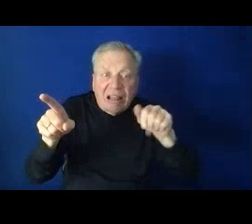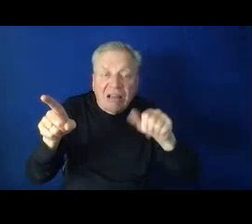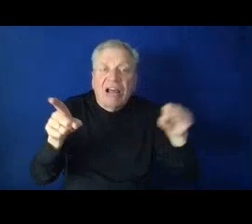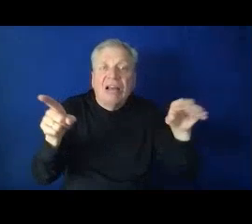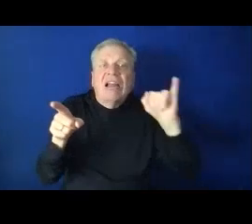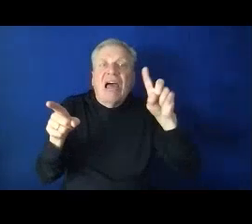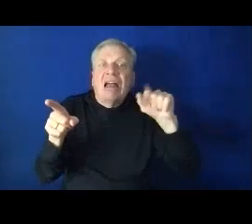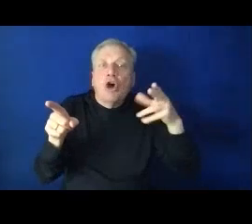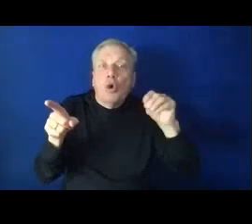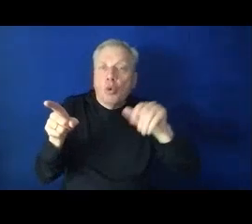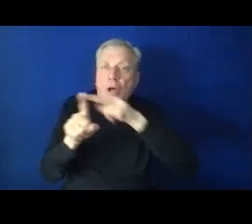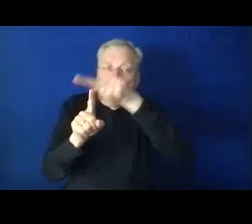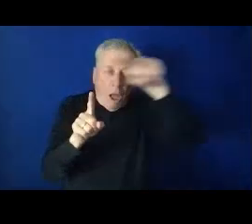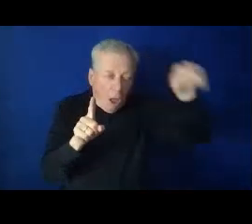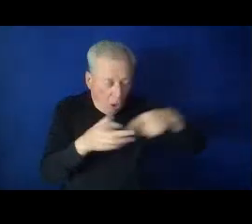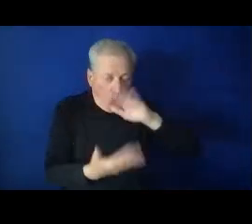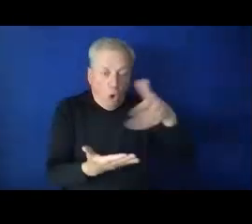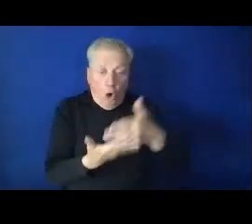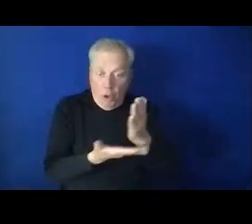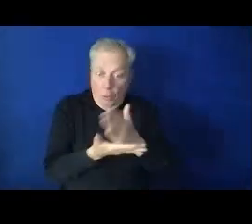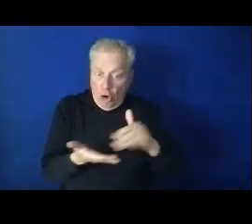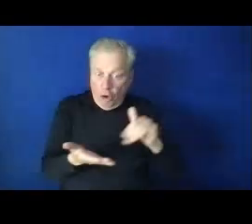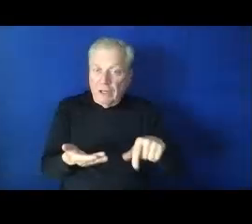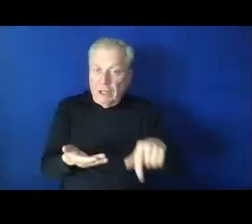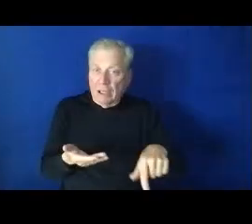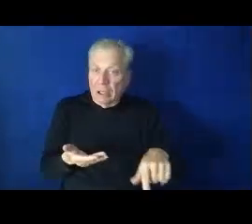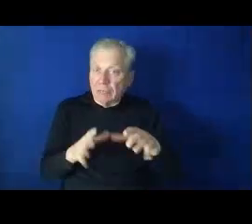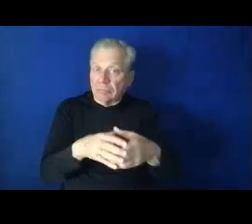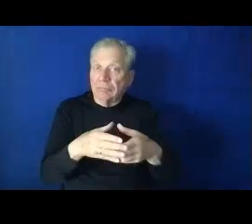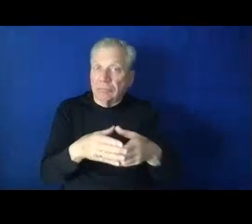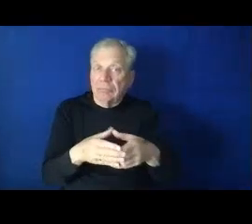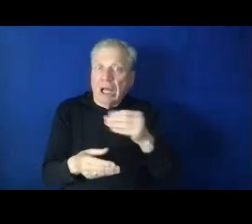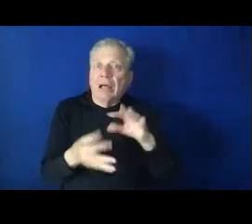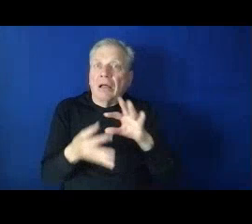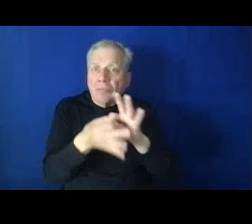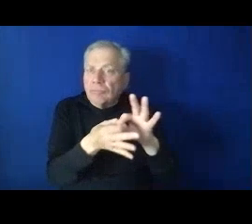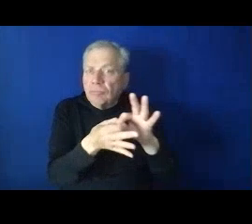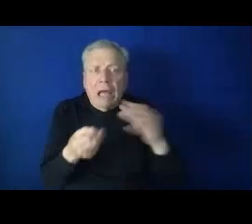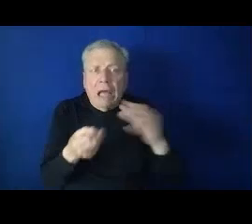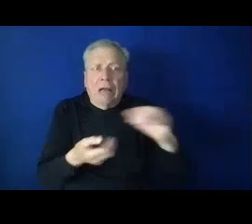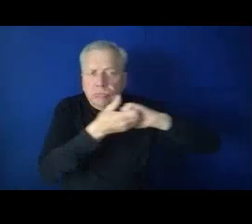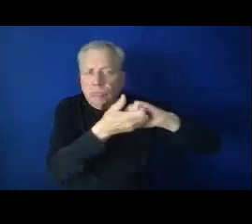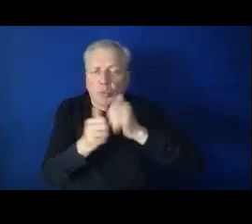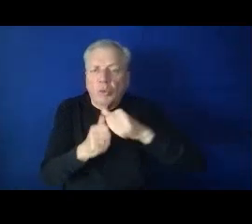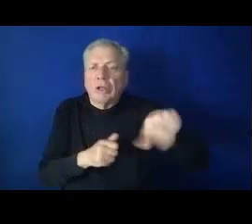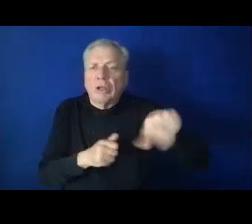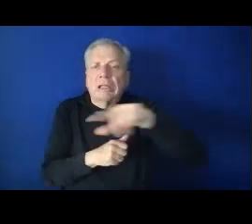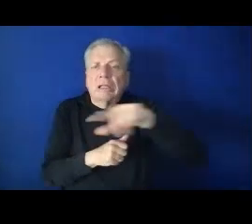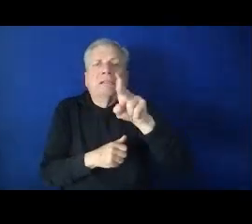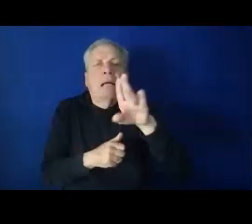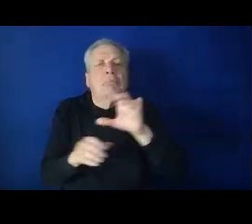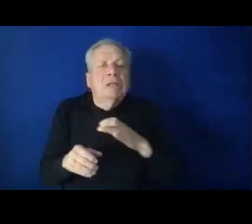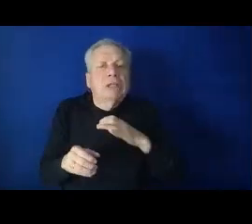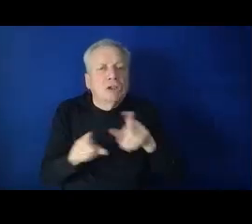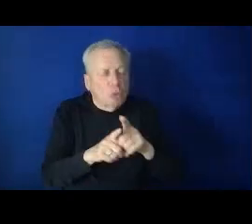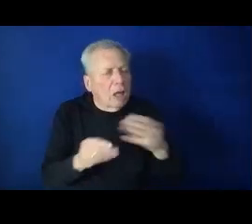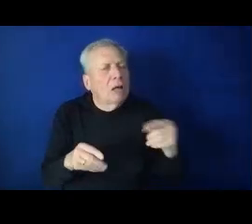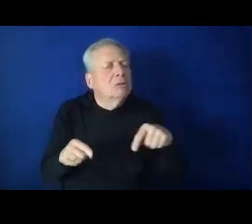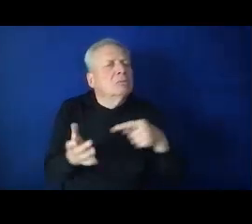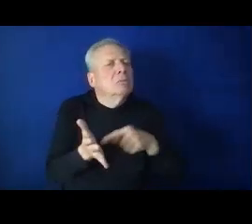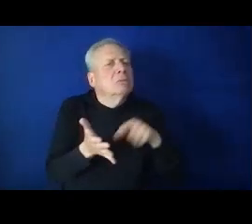of the GYCC. And they work collaboratively with subcommittees and scientists on the ground to look at sort of